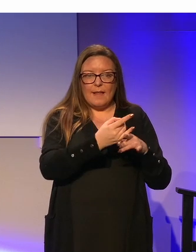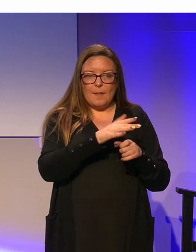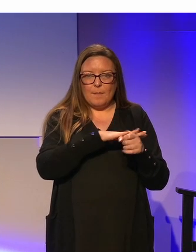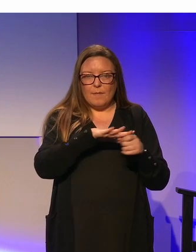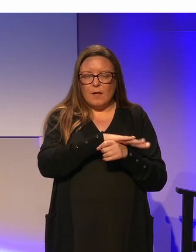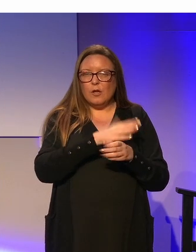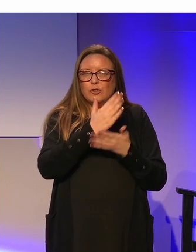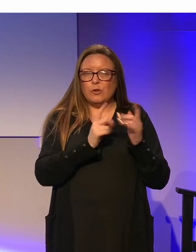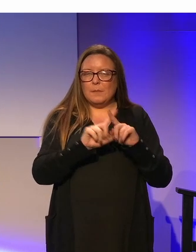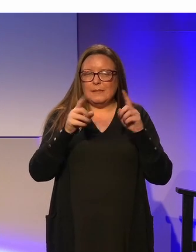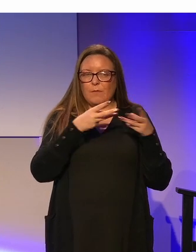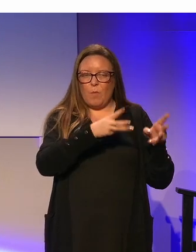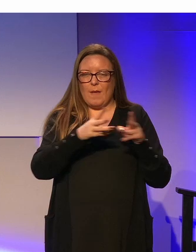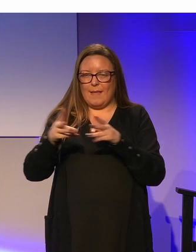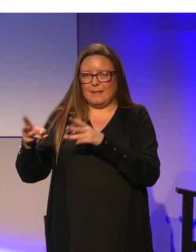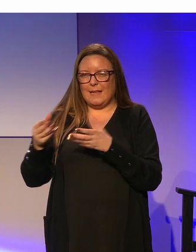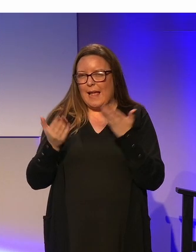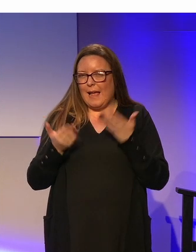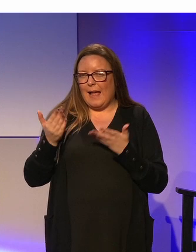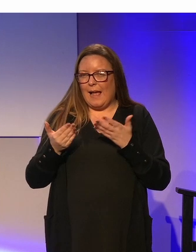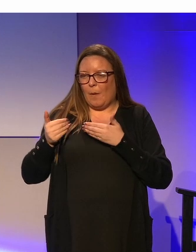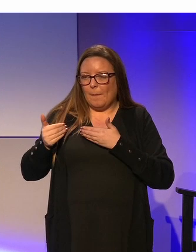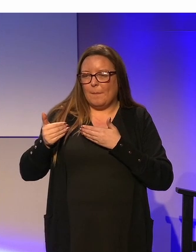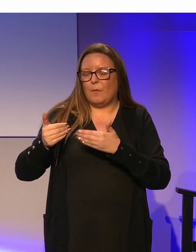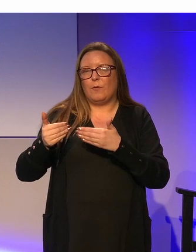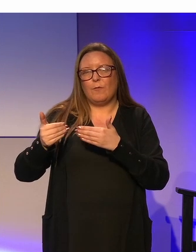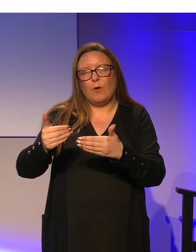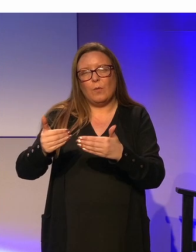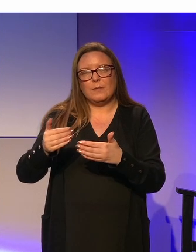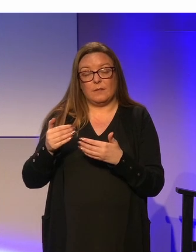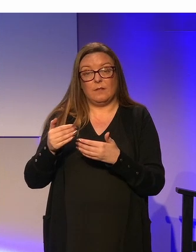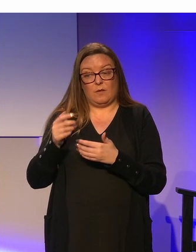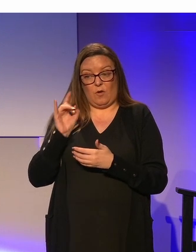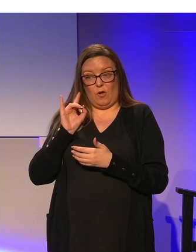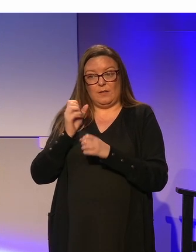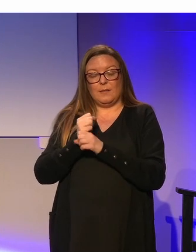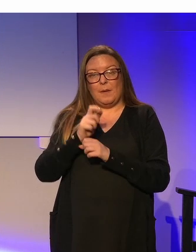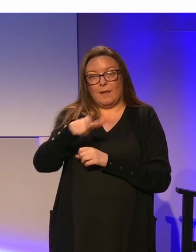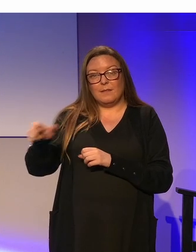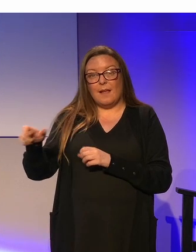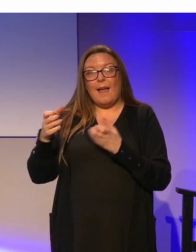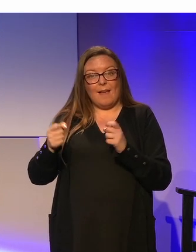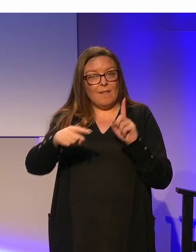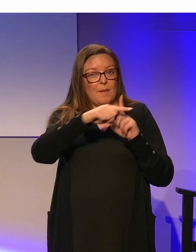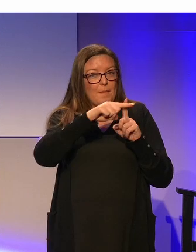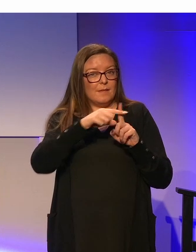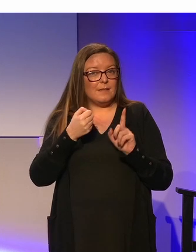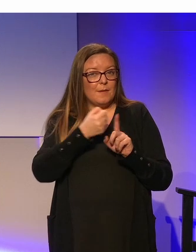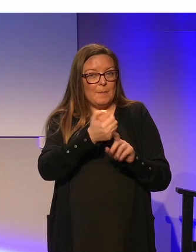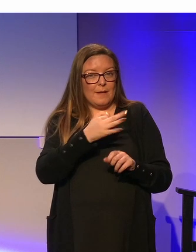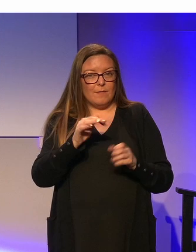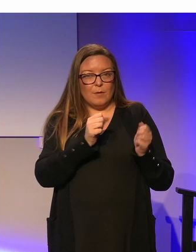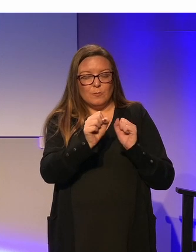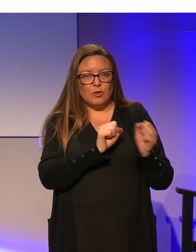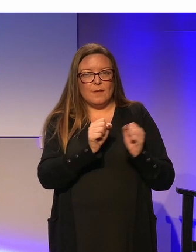we could move forward. So you've already heard that the majority of participants recognised positive impact from these